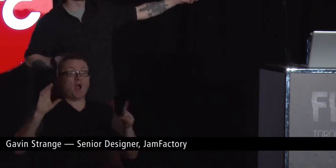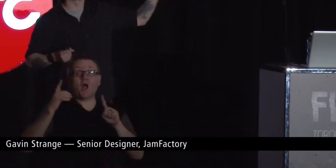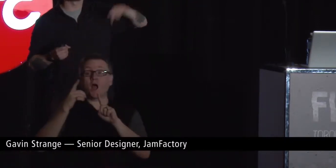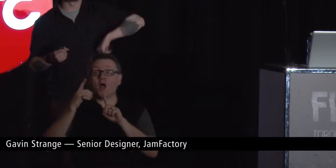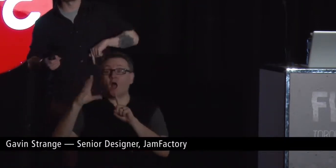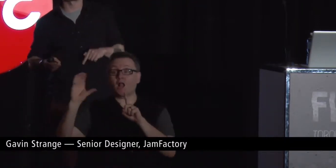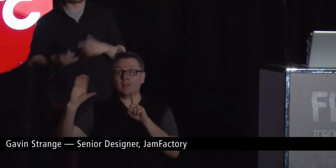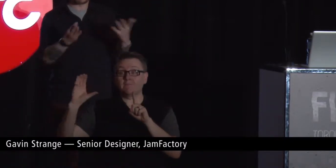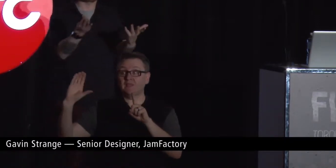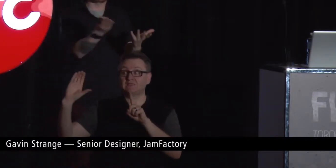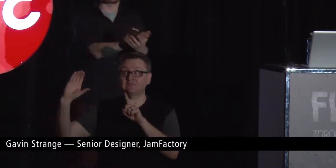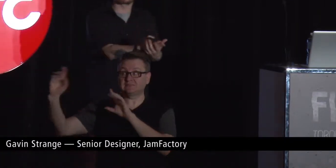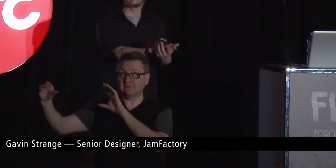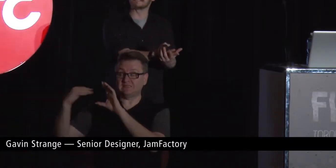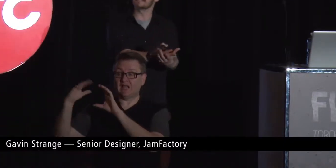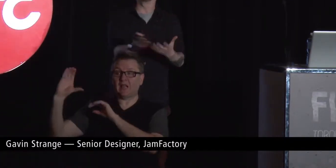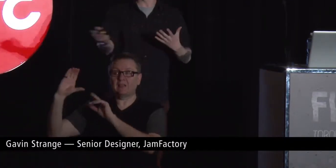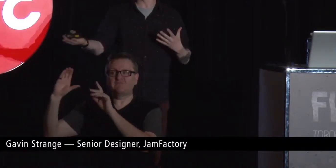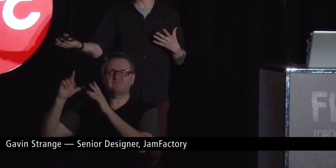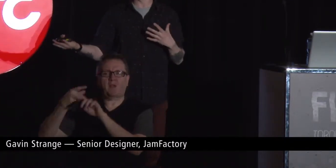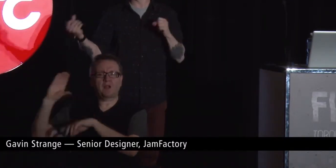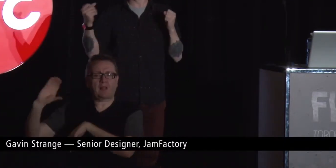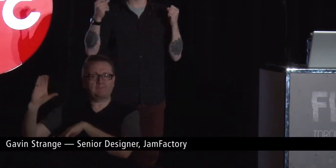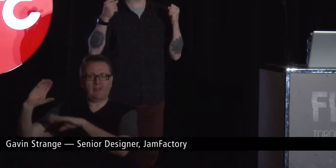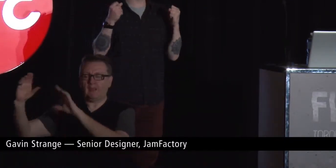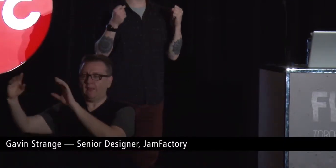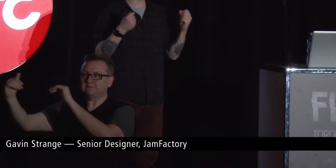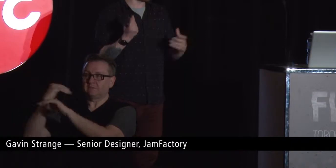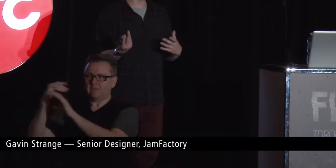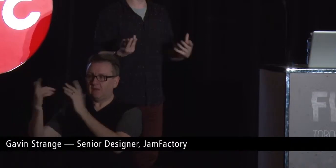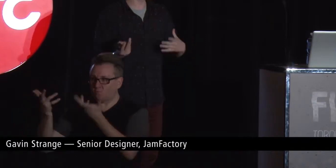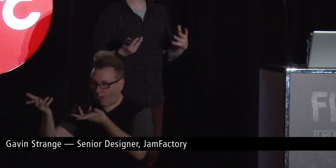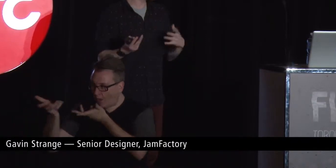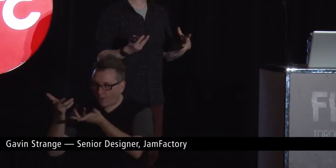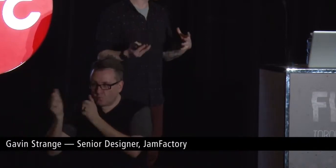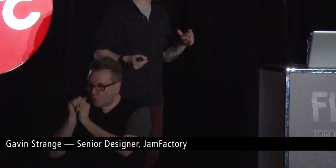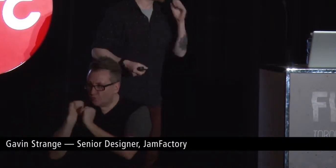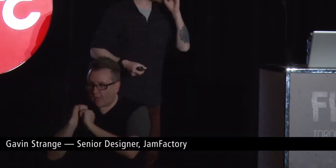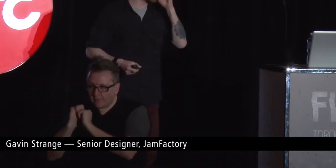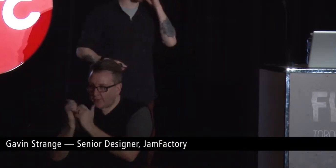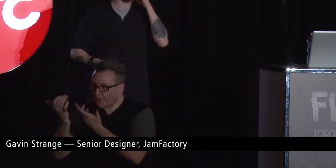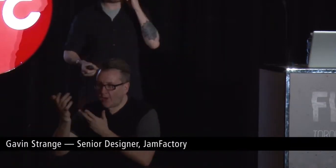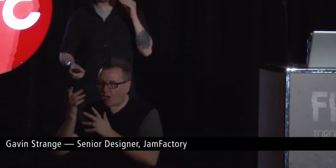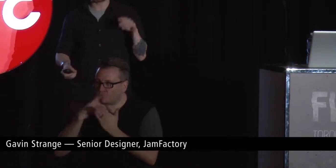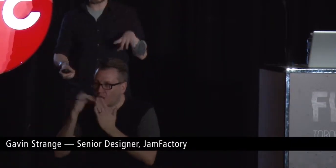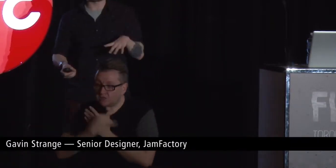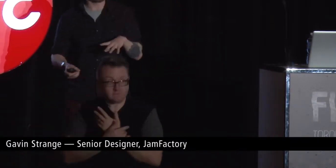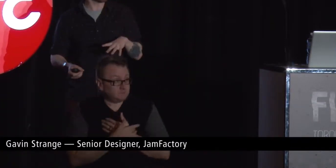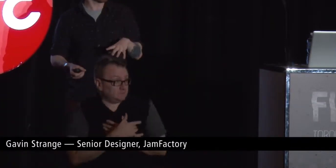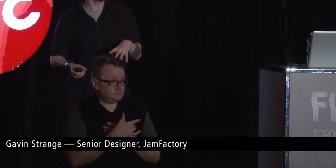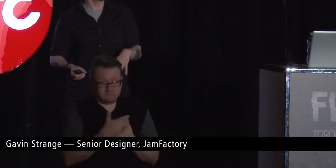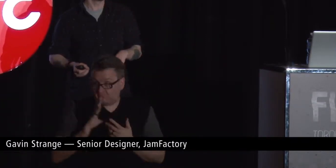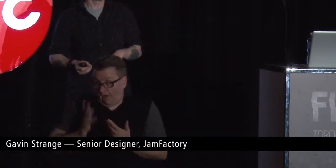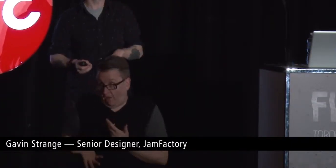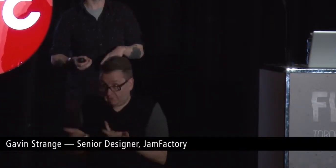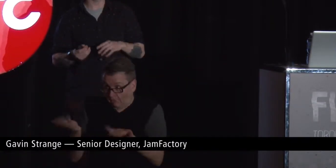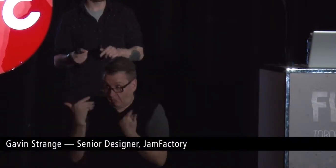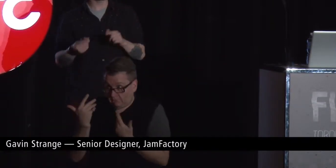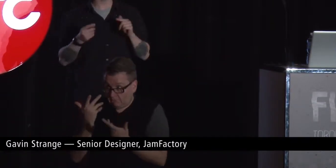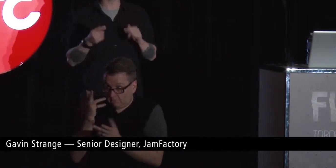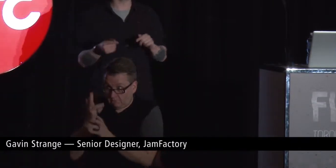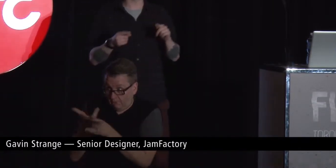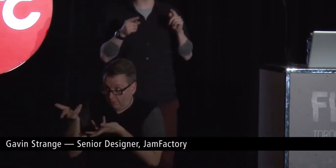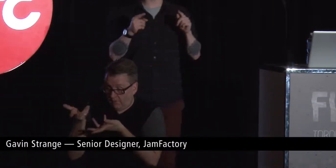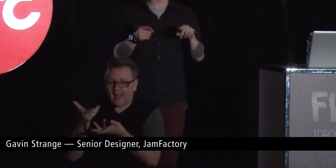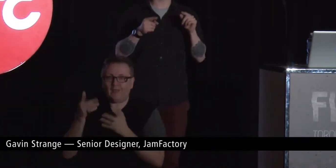saw droplets and sent me an email saying, hey, I saw your toys. Do you want to work on something together, a little collaborative project? I was like, yeah, okay. So